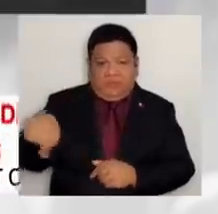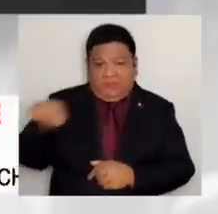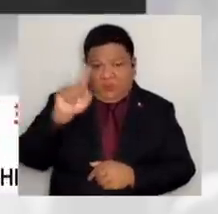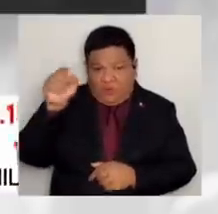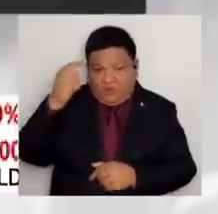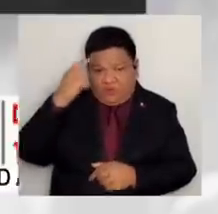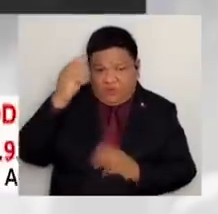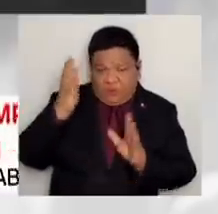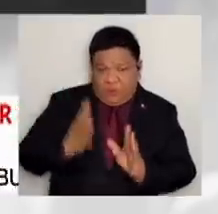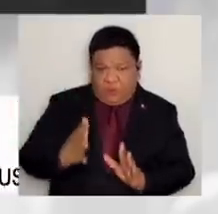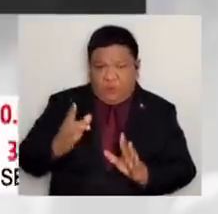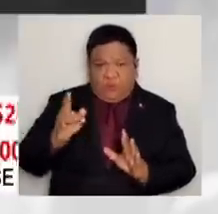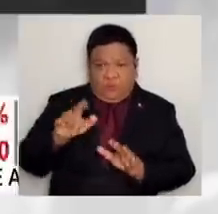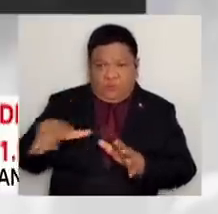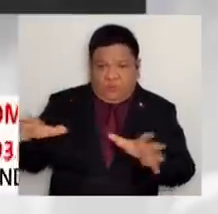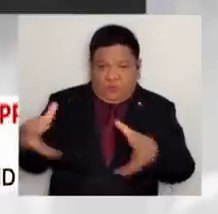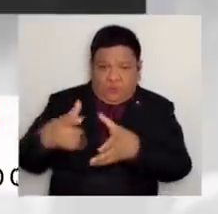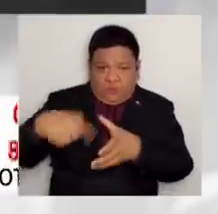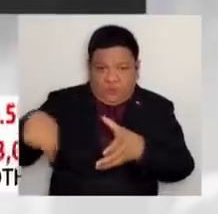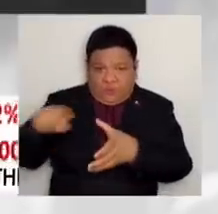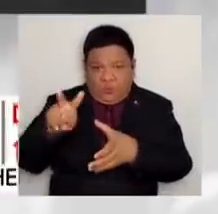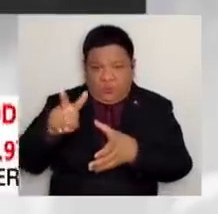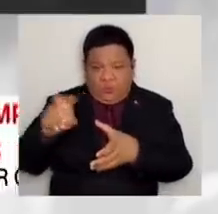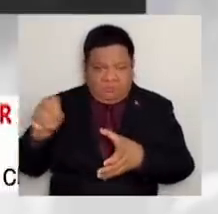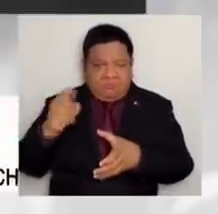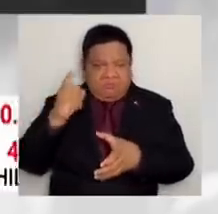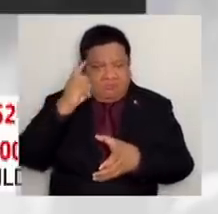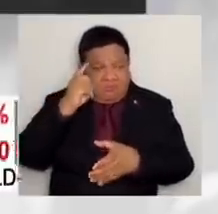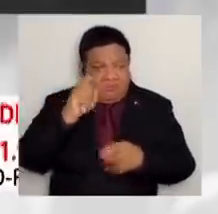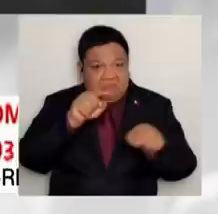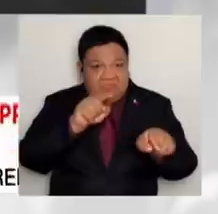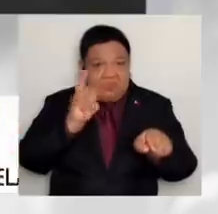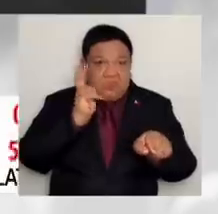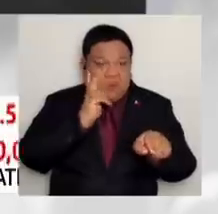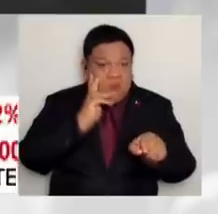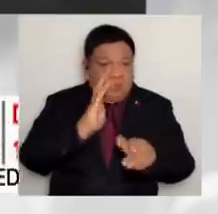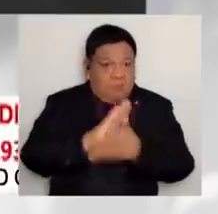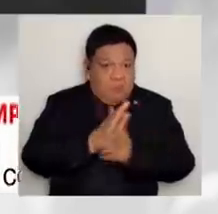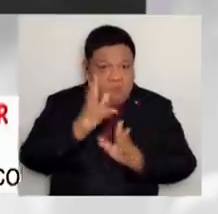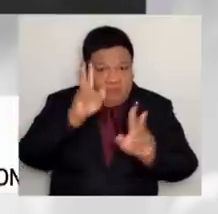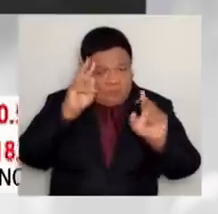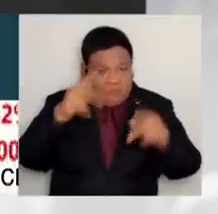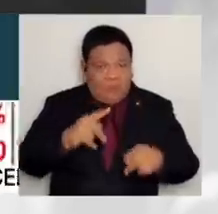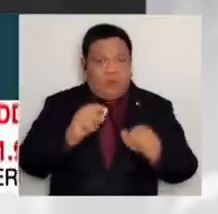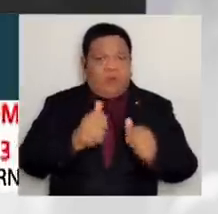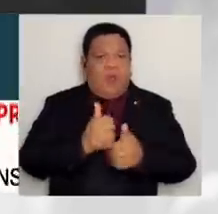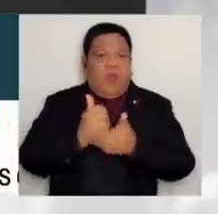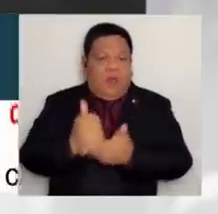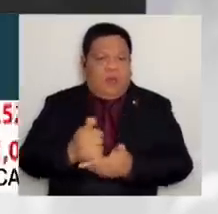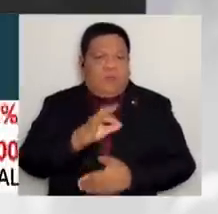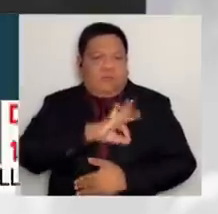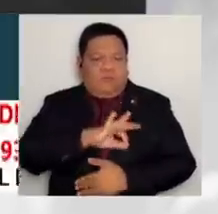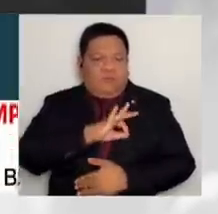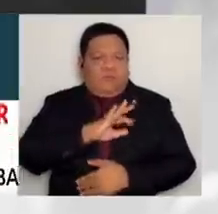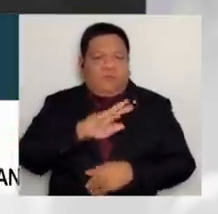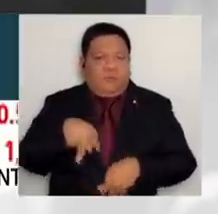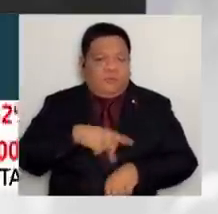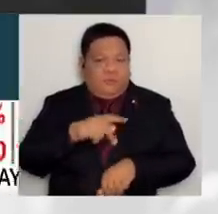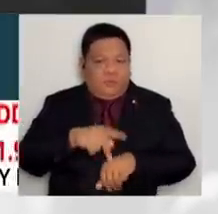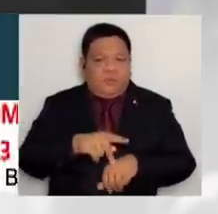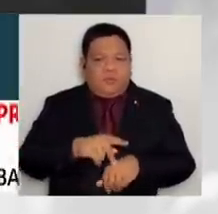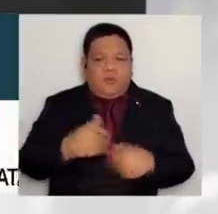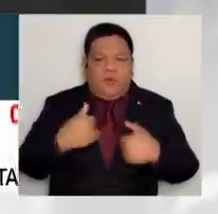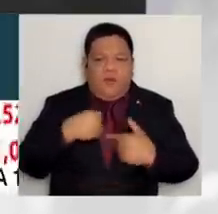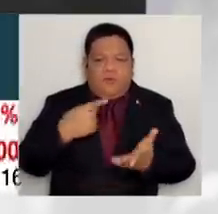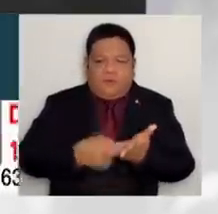will continue to benefit the Philippines. President Duterte again hinted he will run for VP during the ruling PDP-Laban